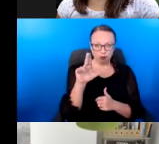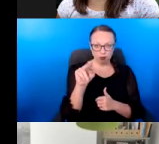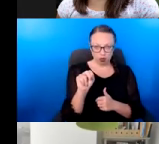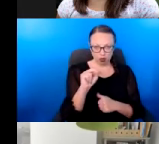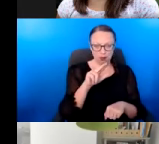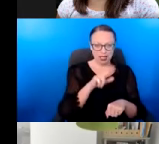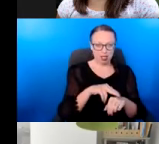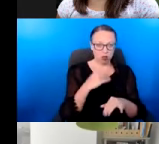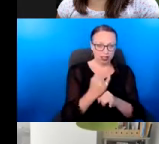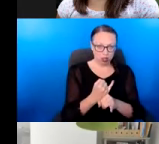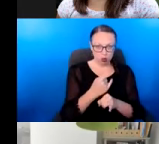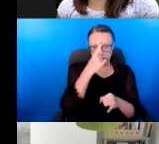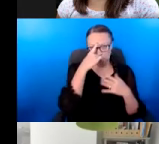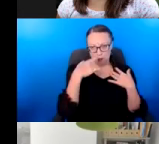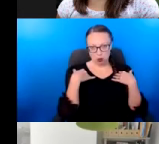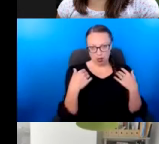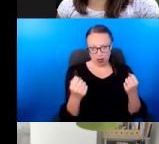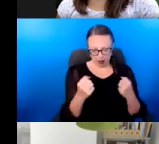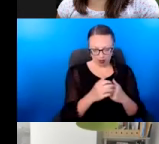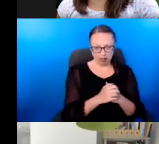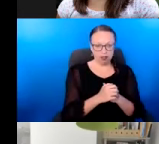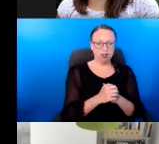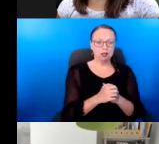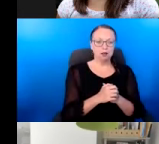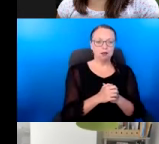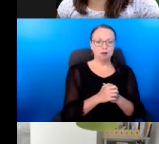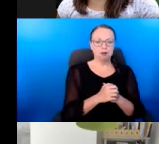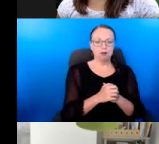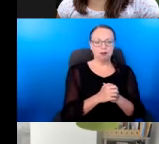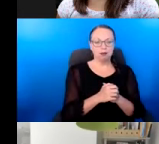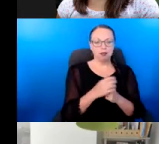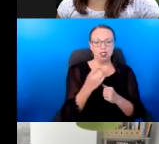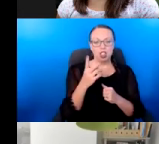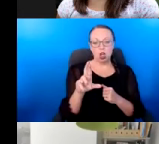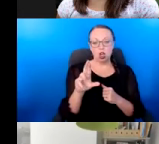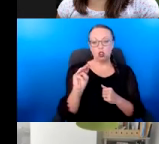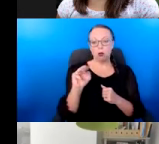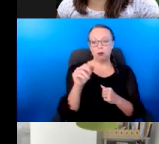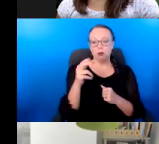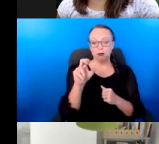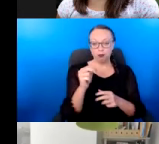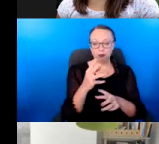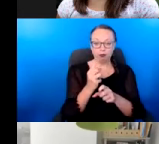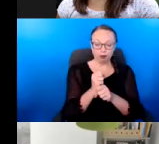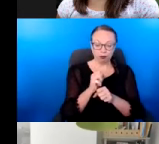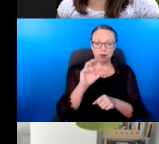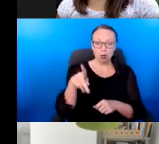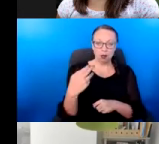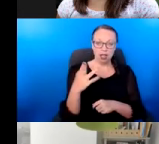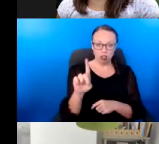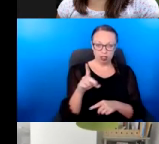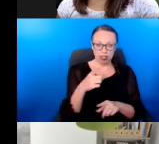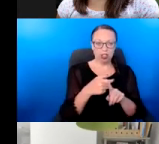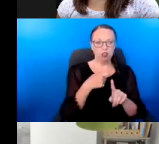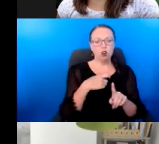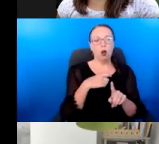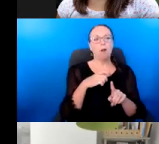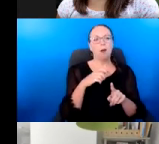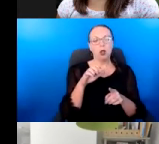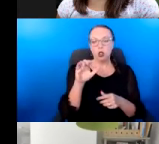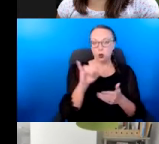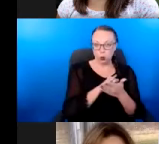of Mental Health, or NIMH. Dr. Martin received his PhD from the City University of New York, or CUNY. He is